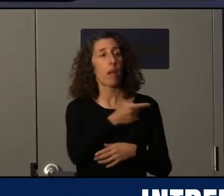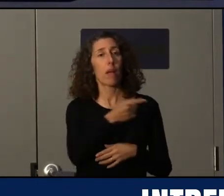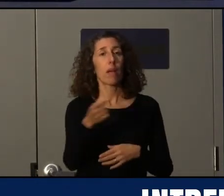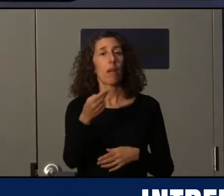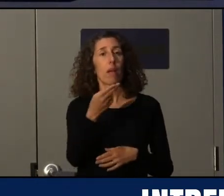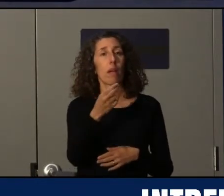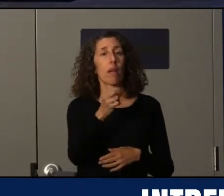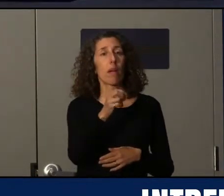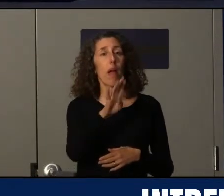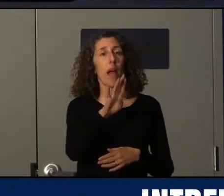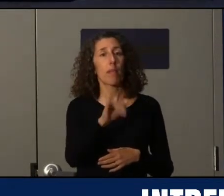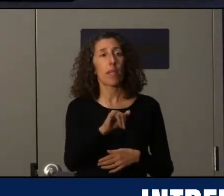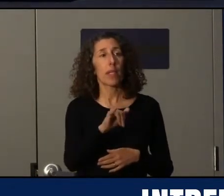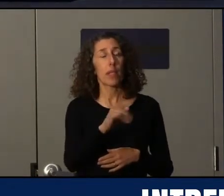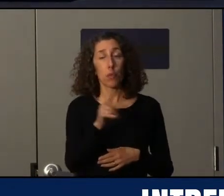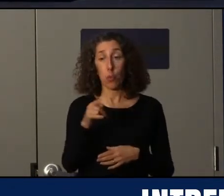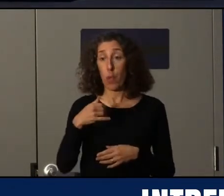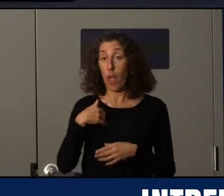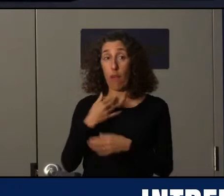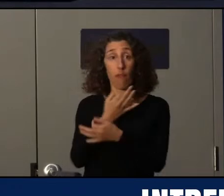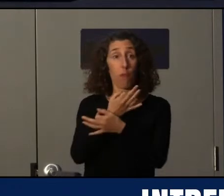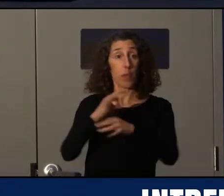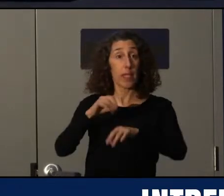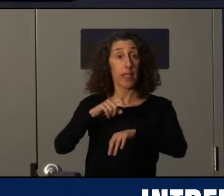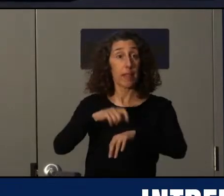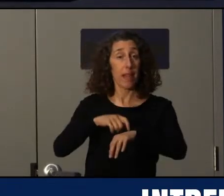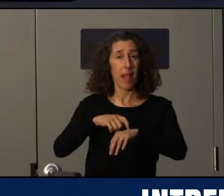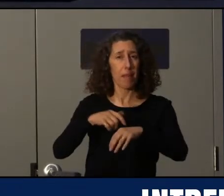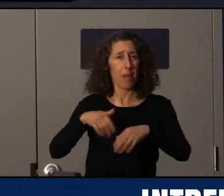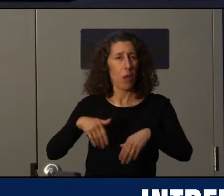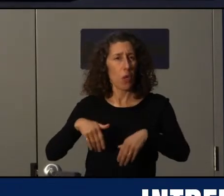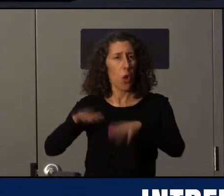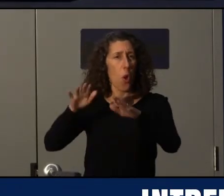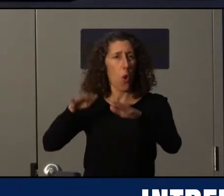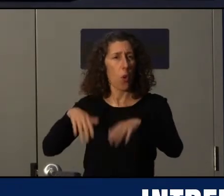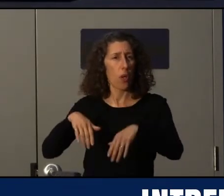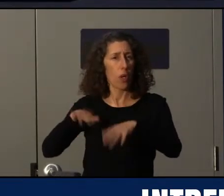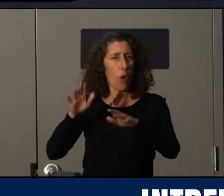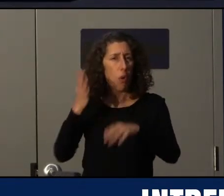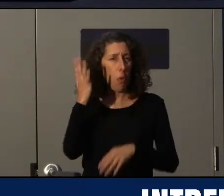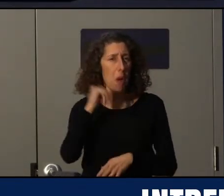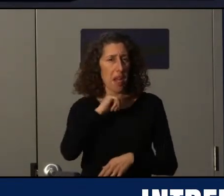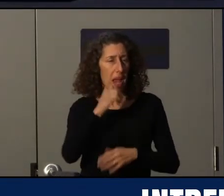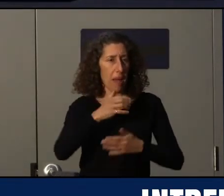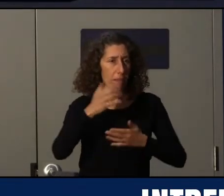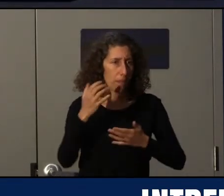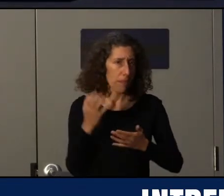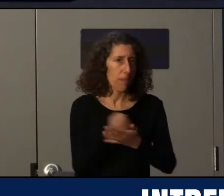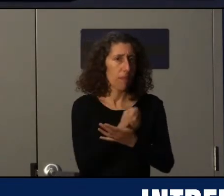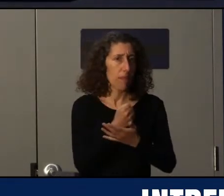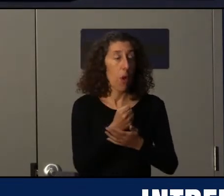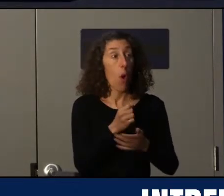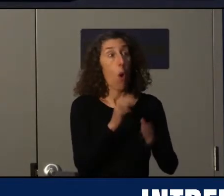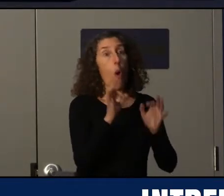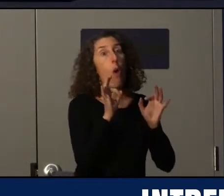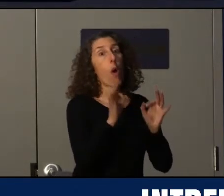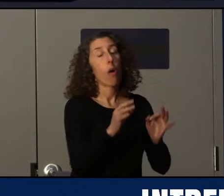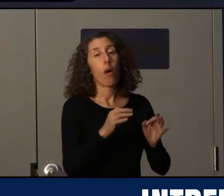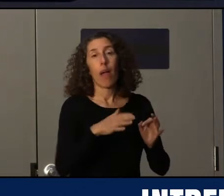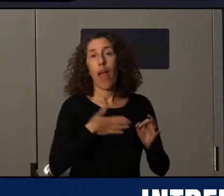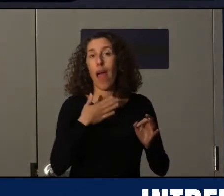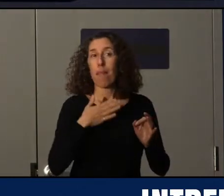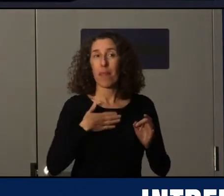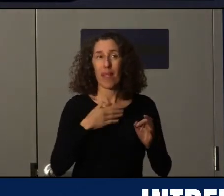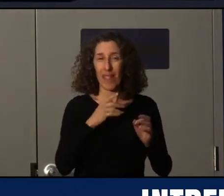capsule. And they're like, Sian, just go, get in the corner and make your painting. And so it was really great to have that